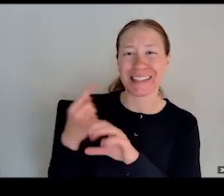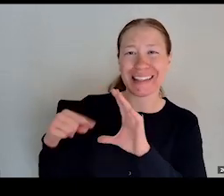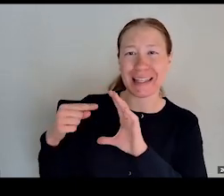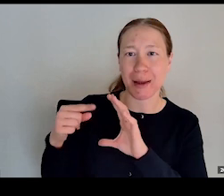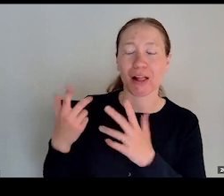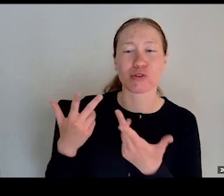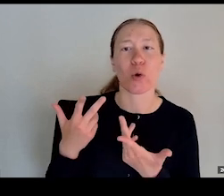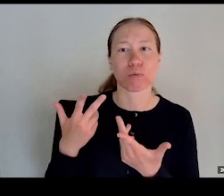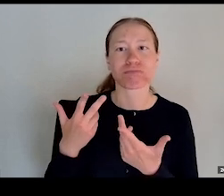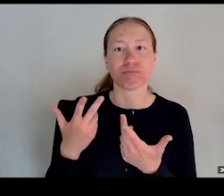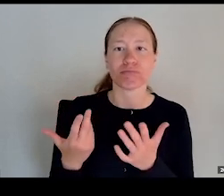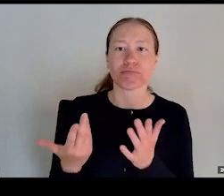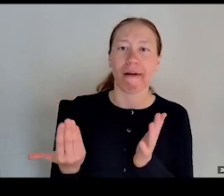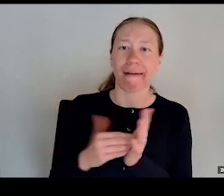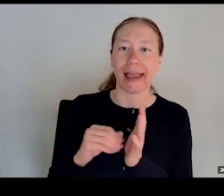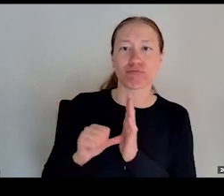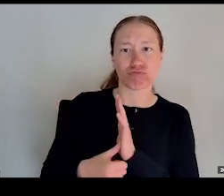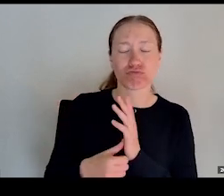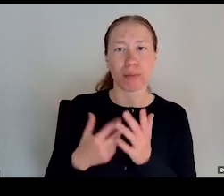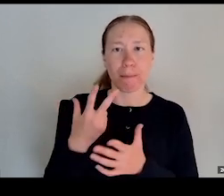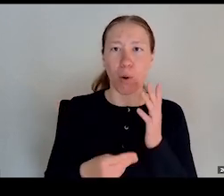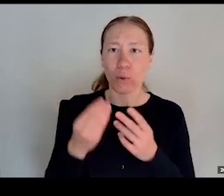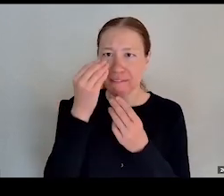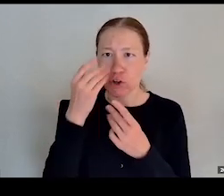accurate interpretation of the information that was relayed.